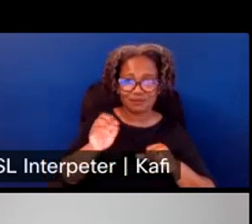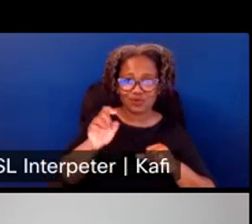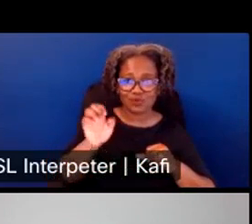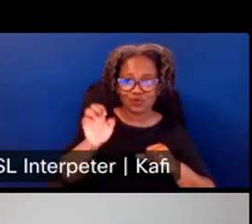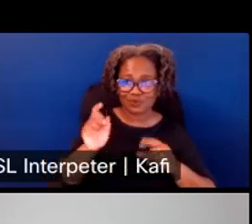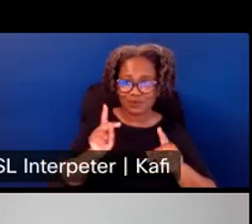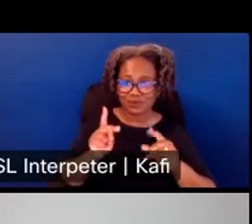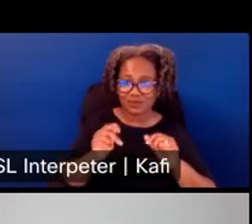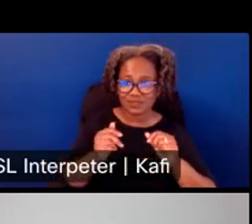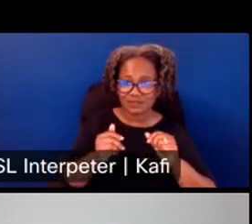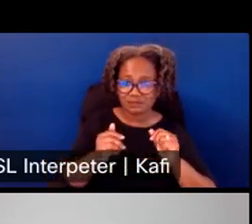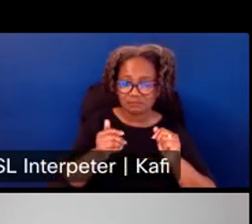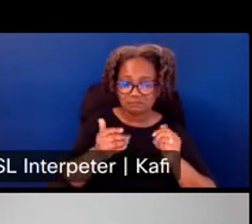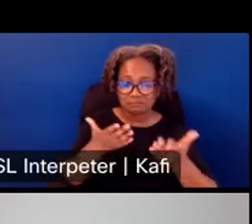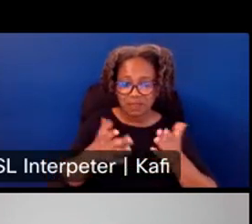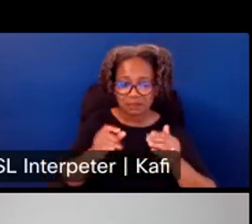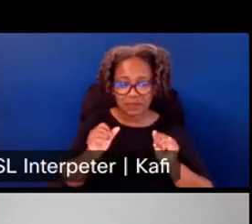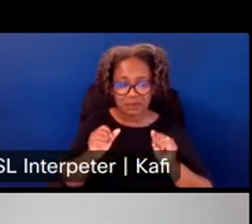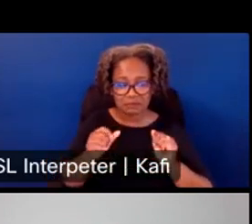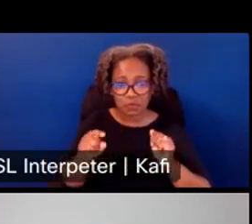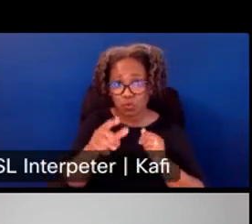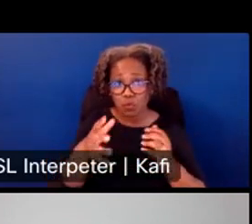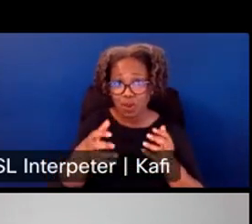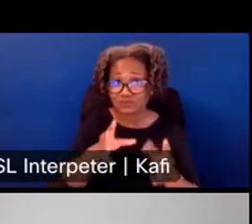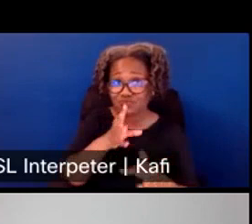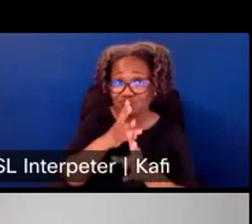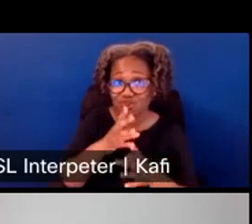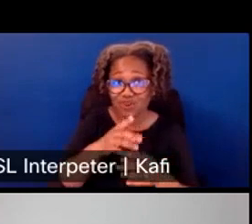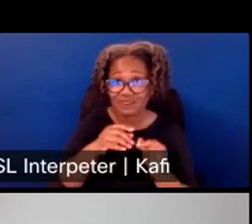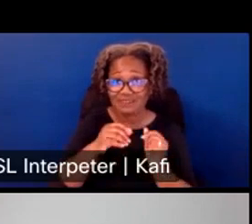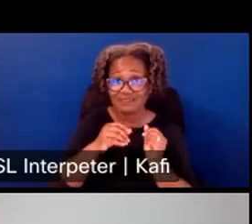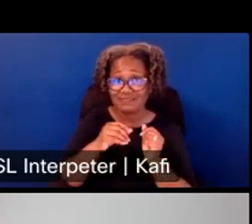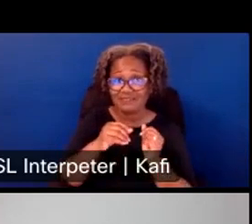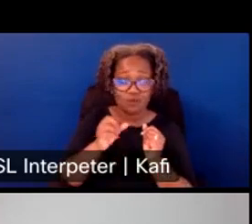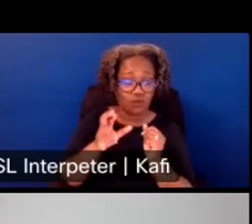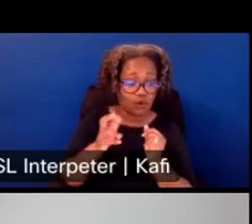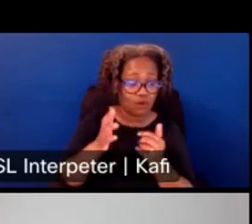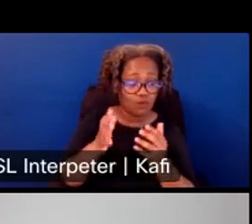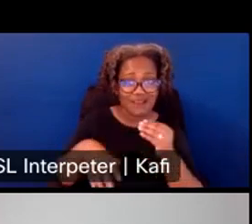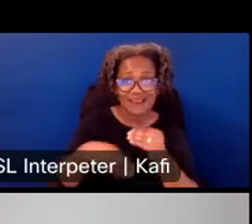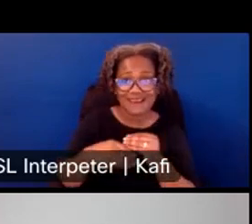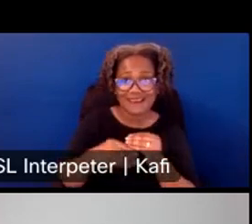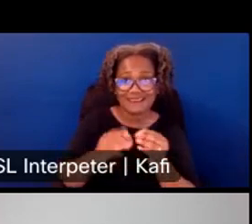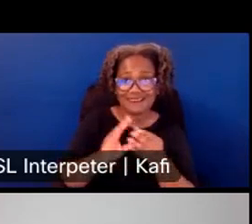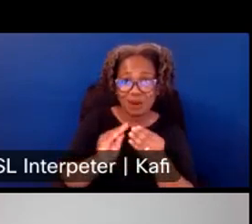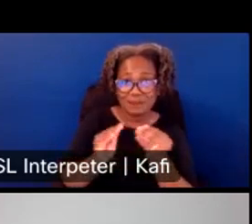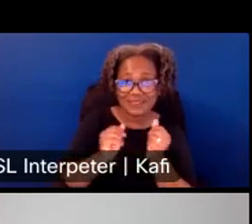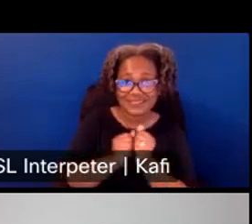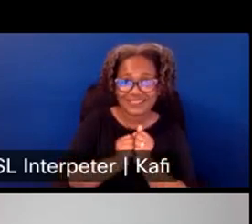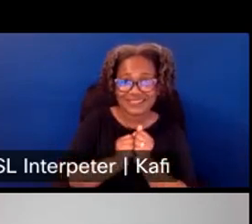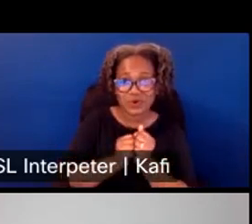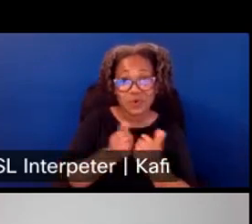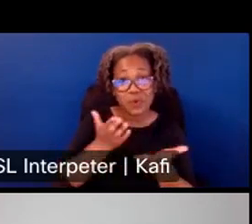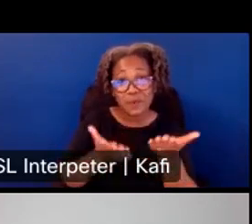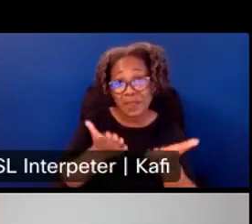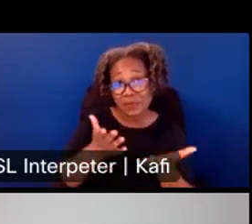from someone or some more comments, unless you just want some quiet space, because I can tell you stories all day. Don't want to take up